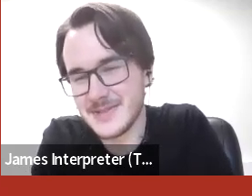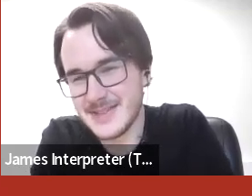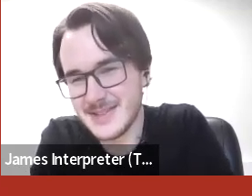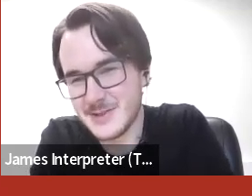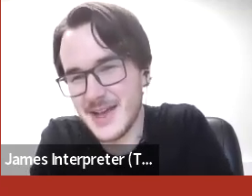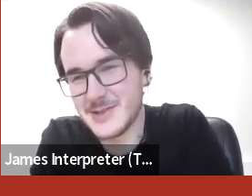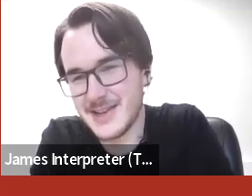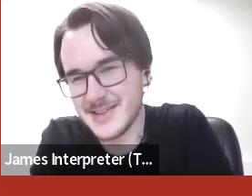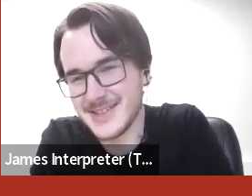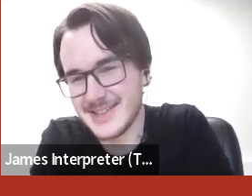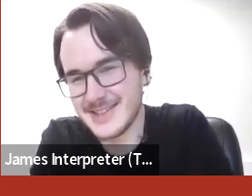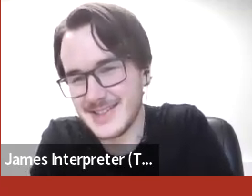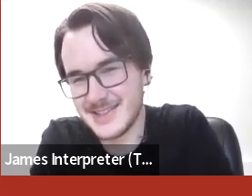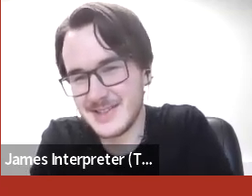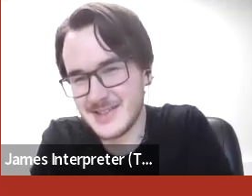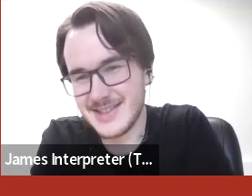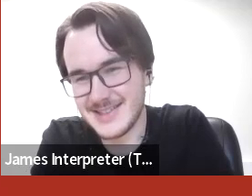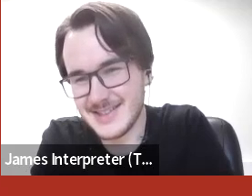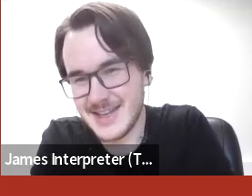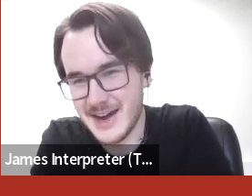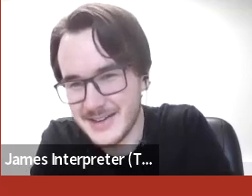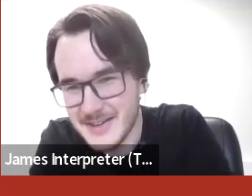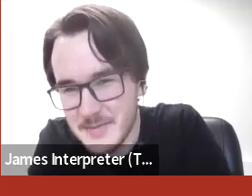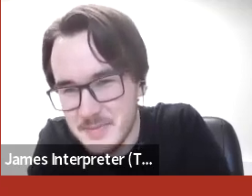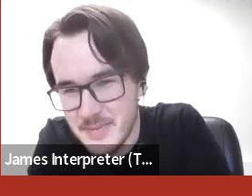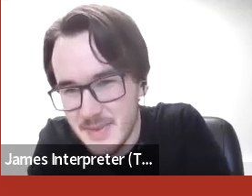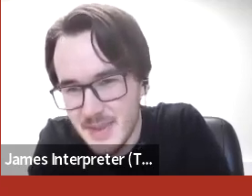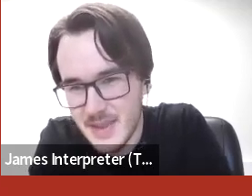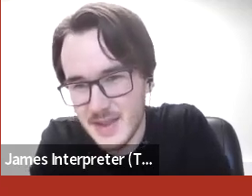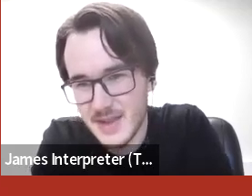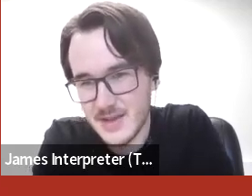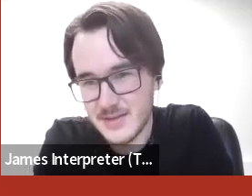So try not to just stare.